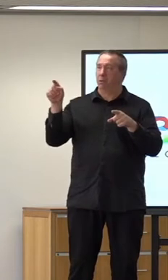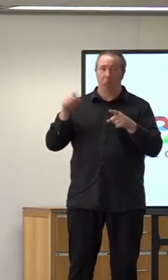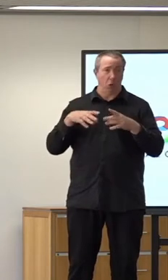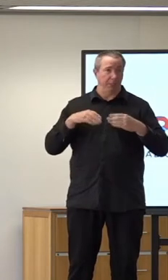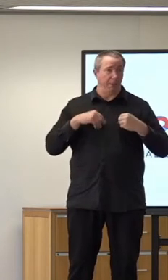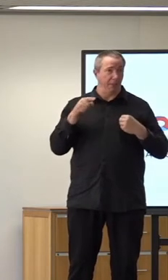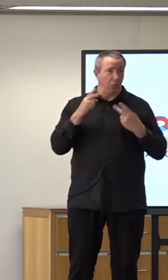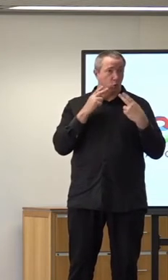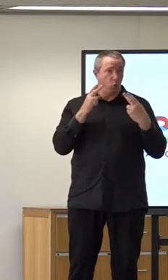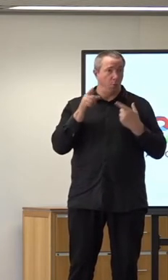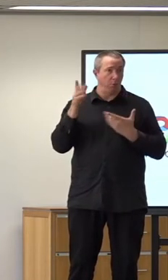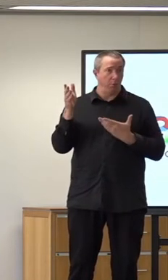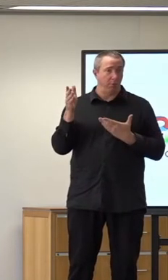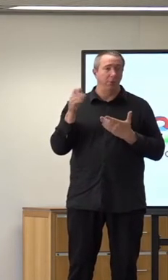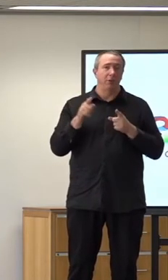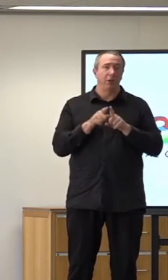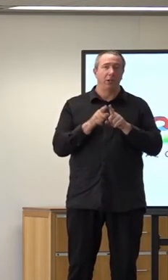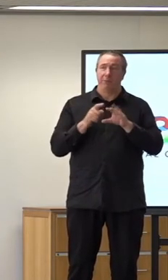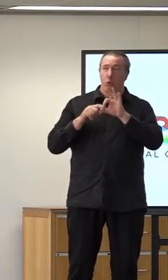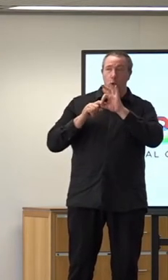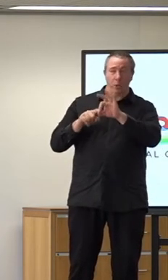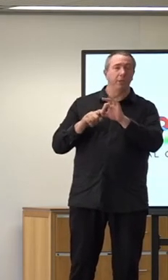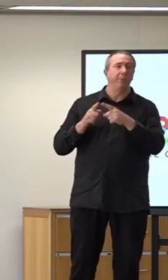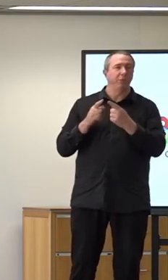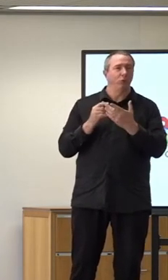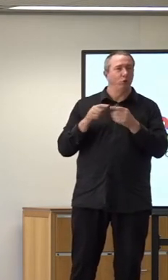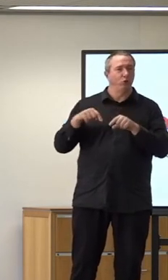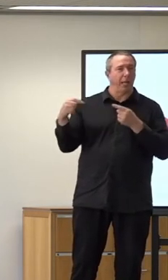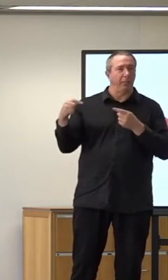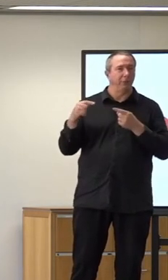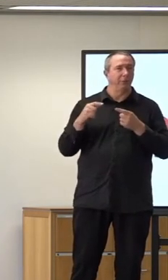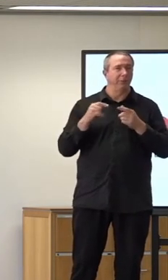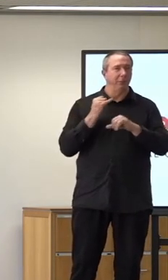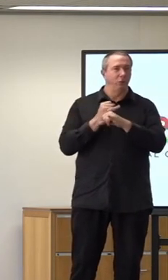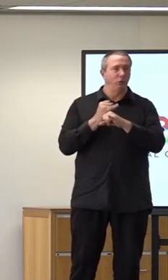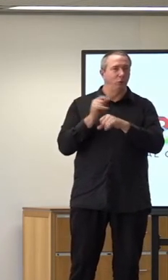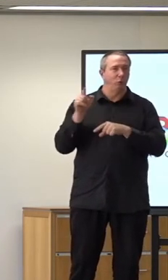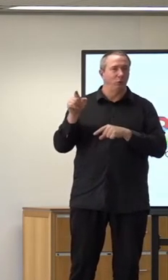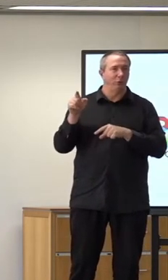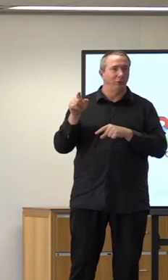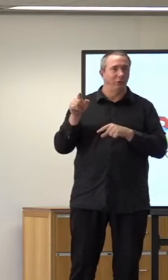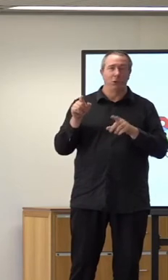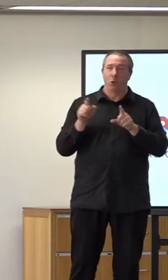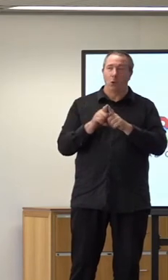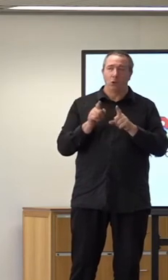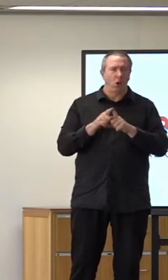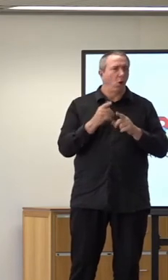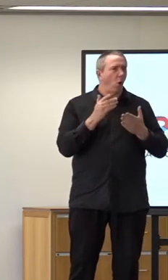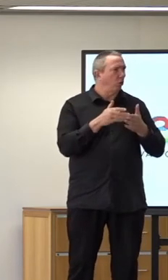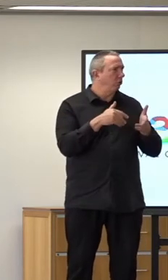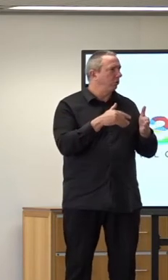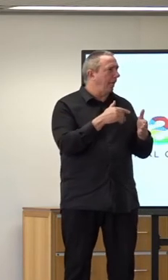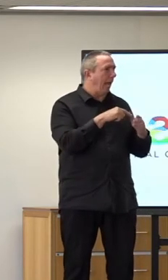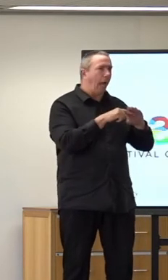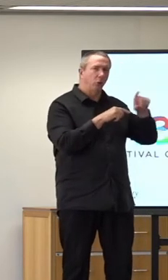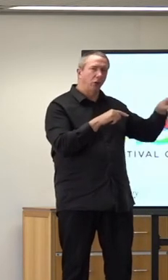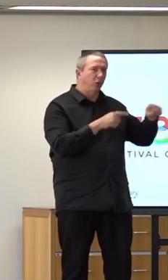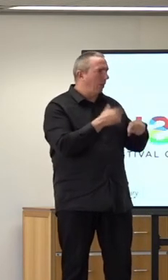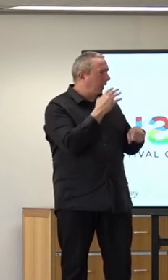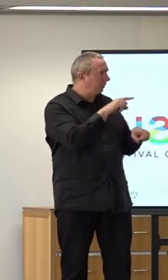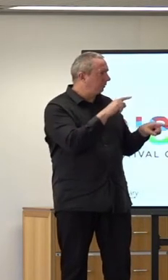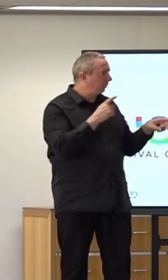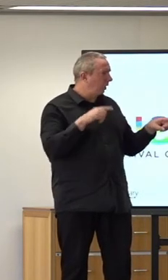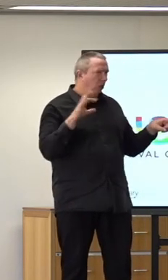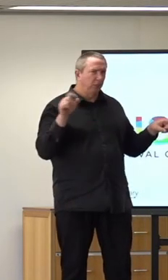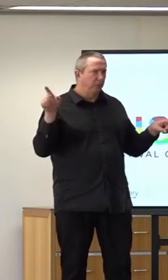as normal? Because when you ask those questions, you're challenging the institution. You also then ask them out on the street and you start to unpick,